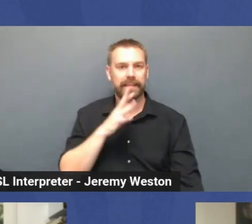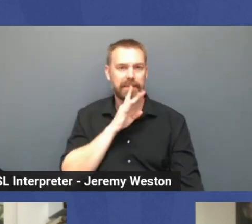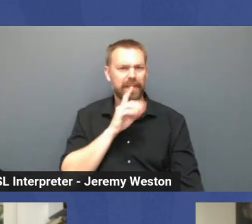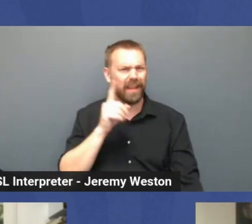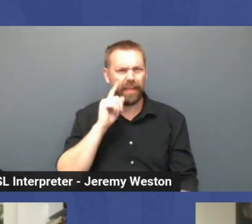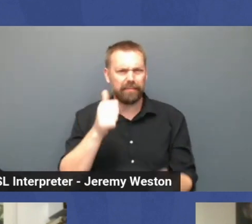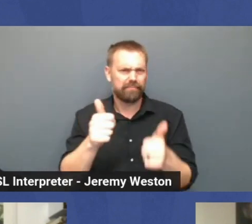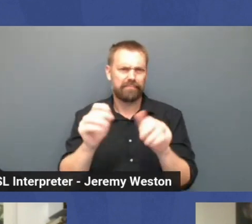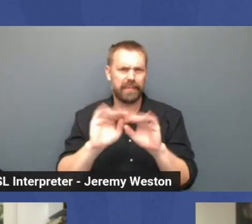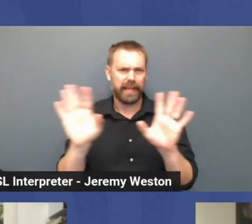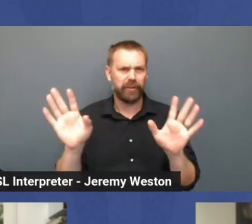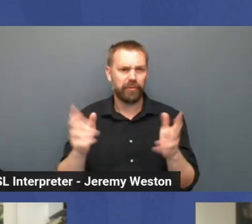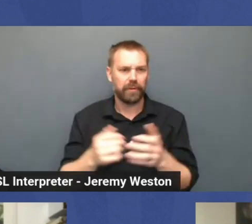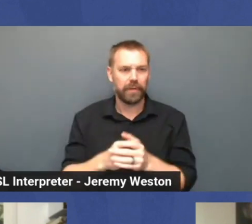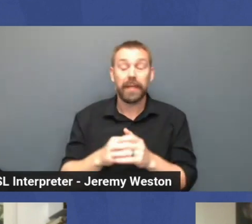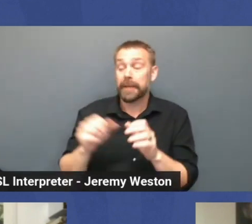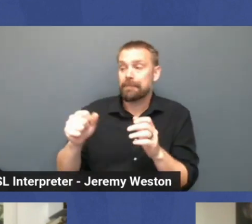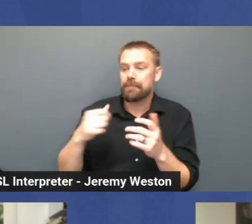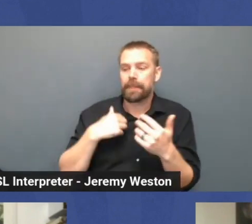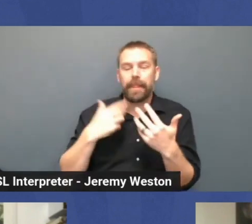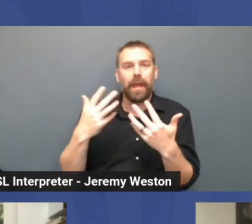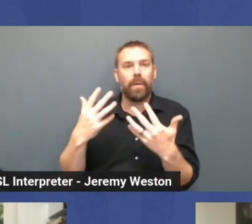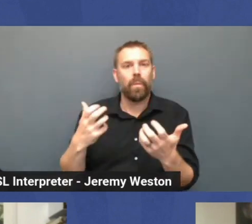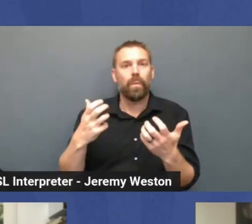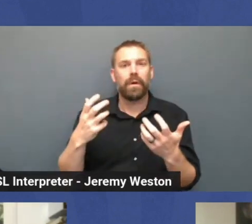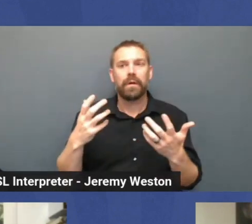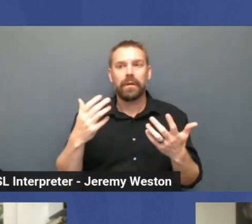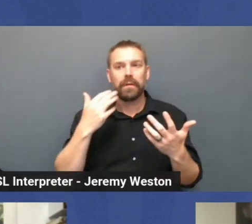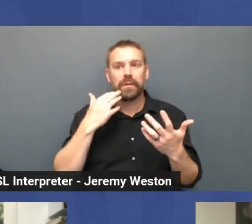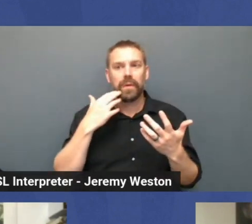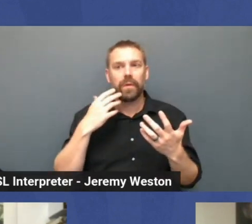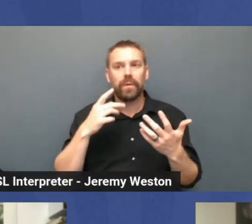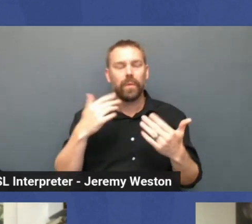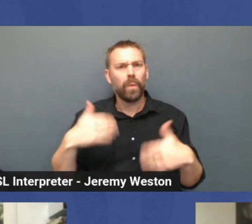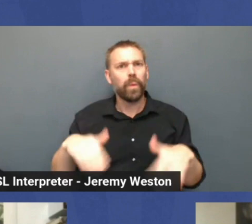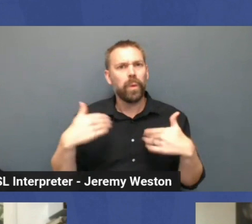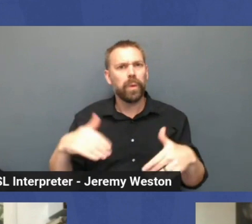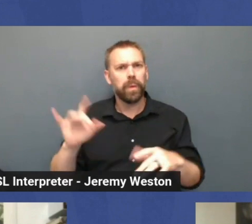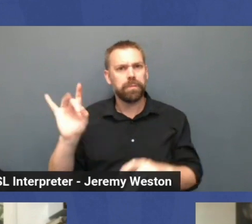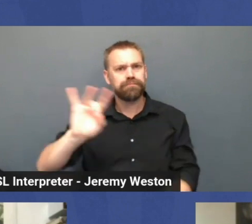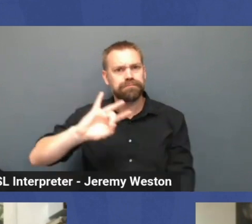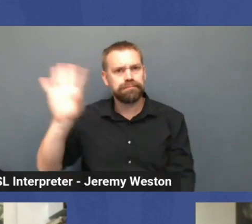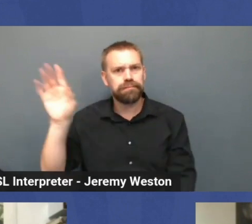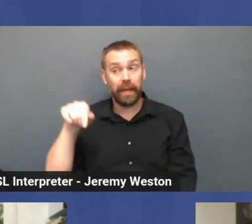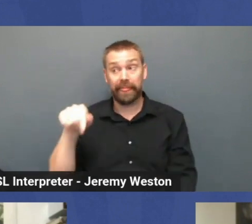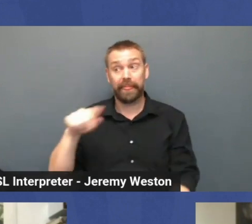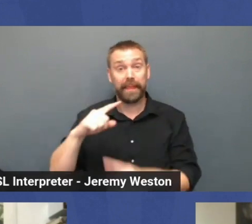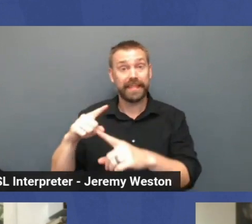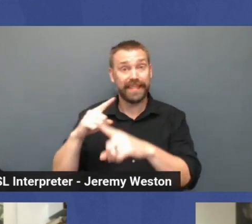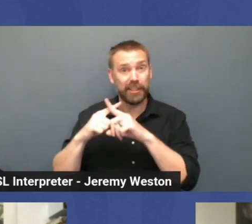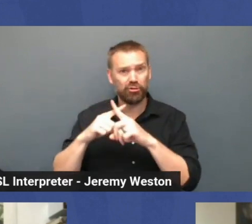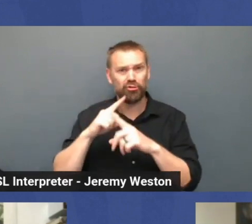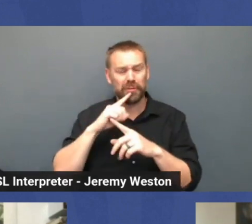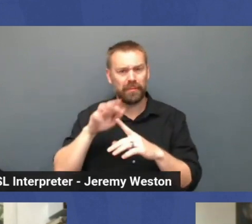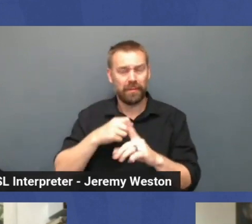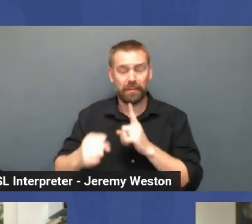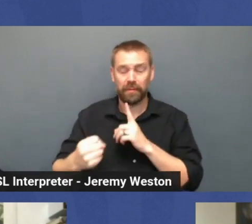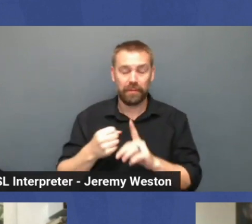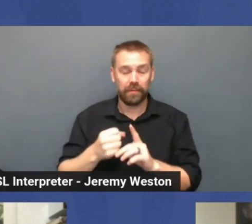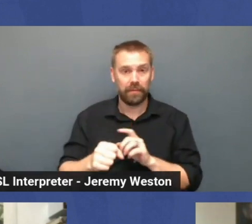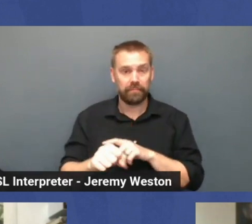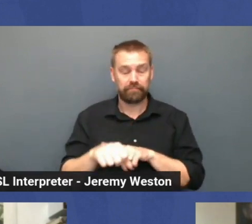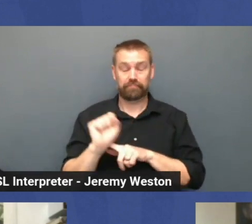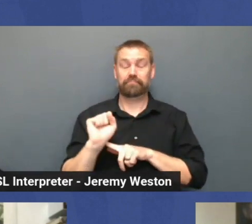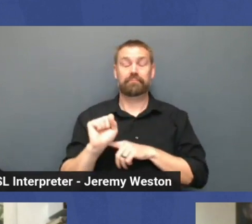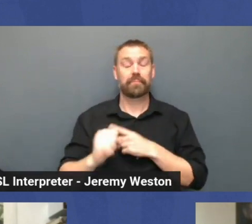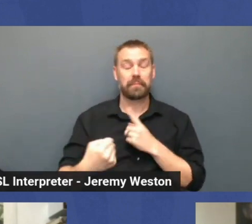me. yeah, I just want them to know like how truly devastating this sort of censorship is and the emotional toll that it